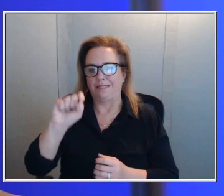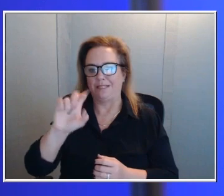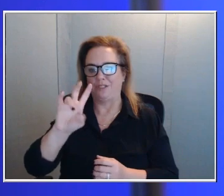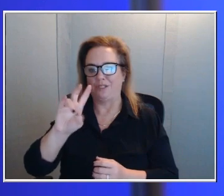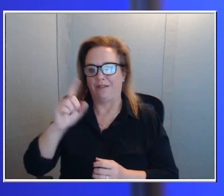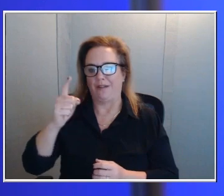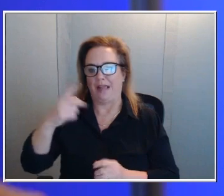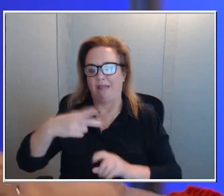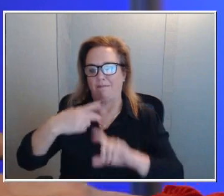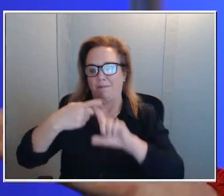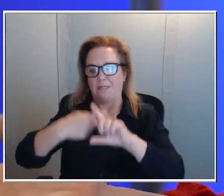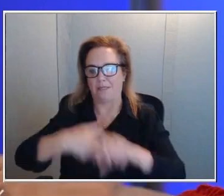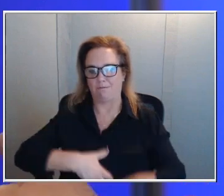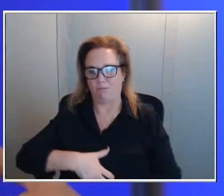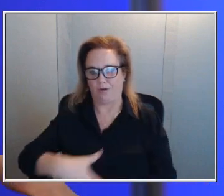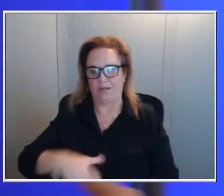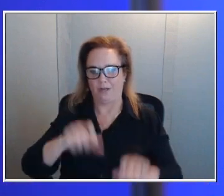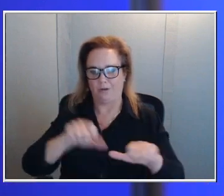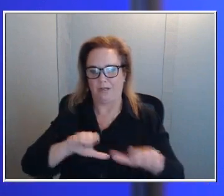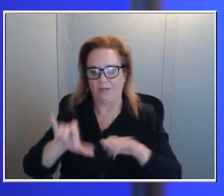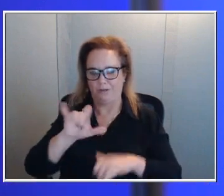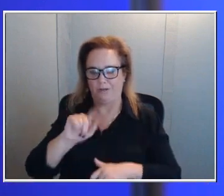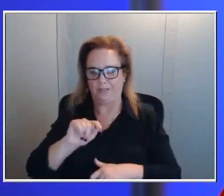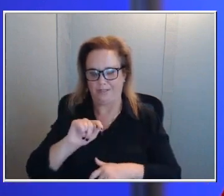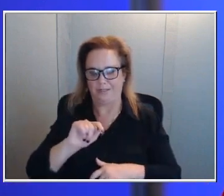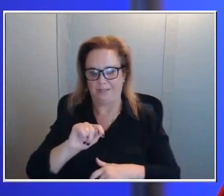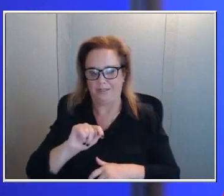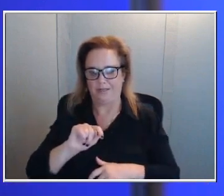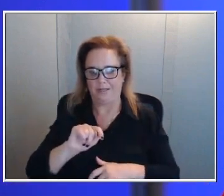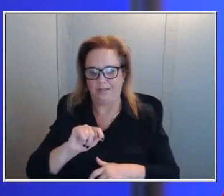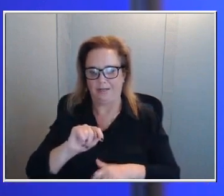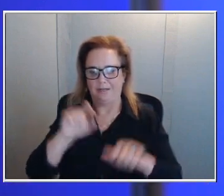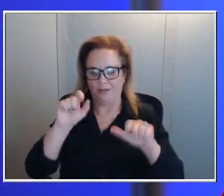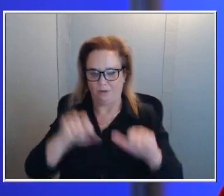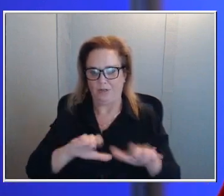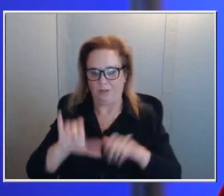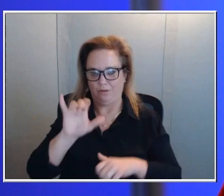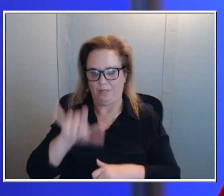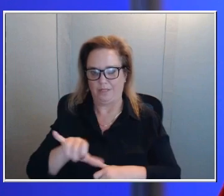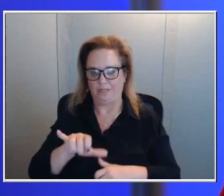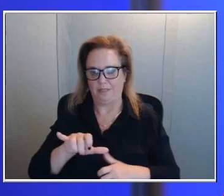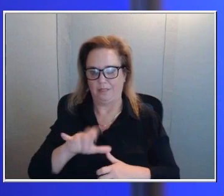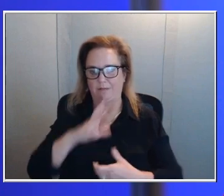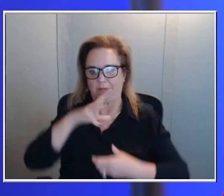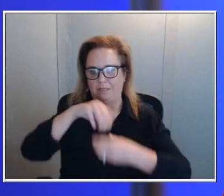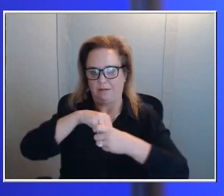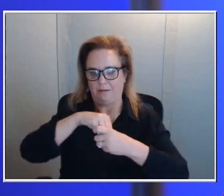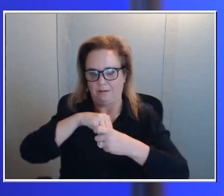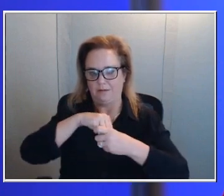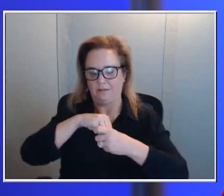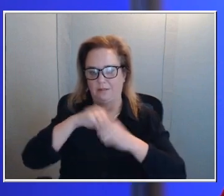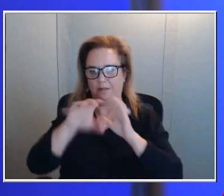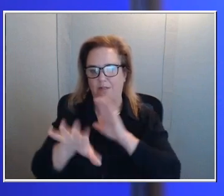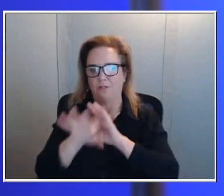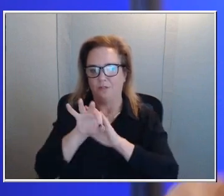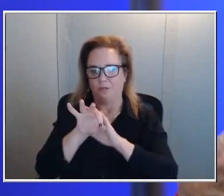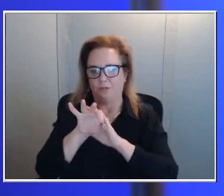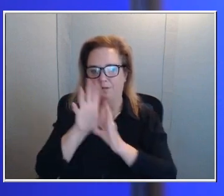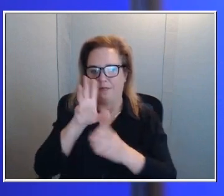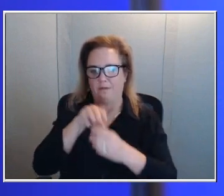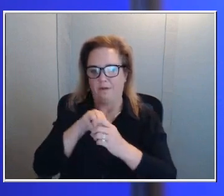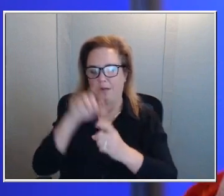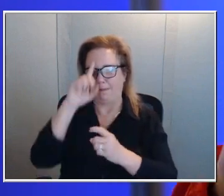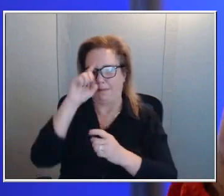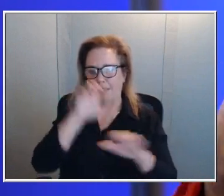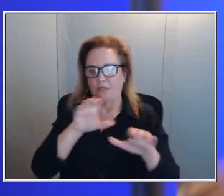can do this. Oh, by the way. Do this. and please engage, and please choose to engage, because by